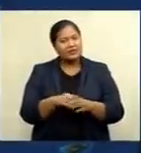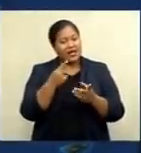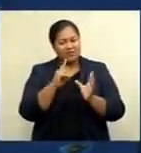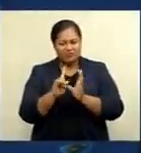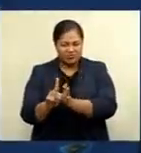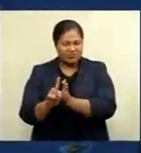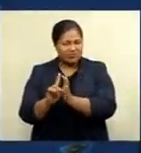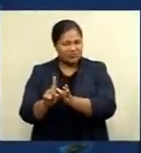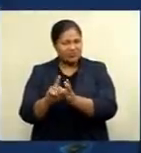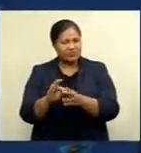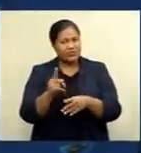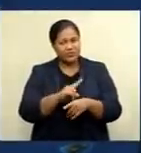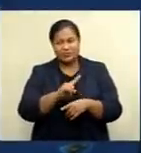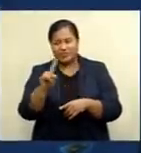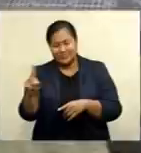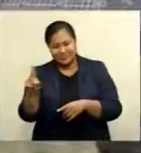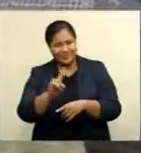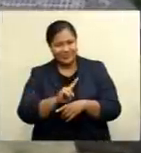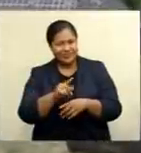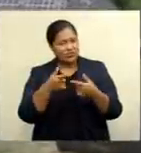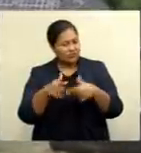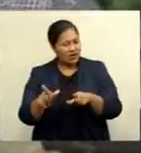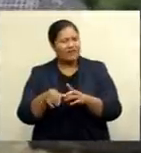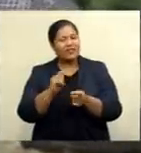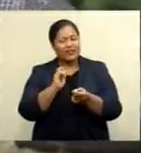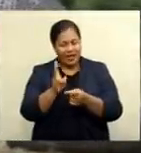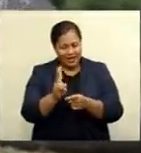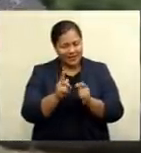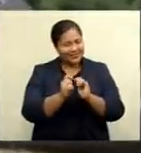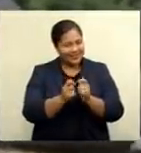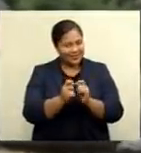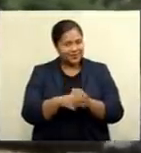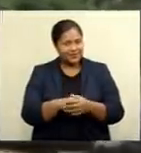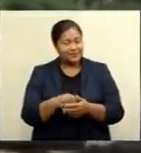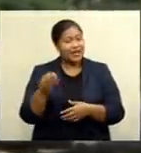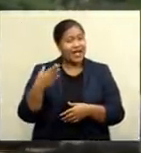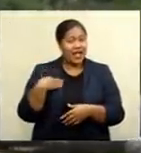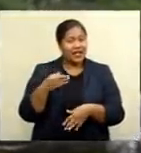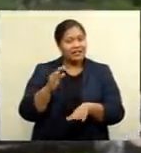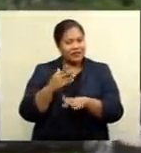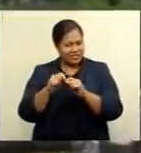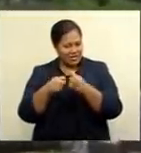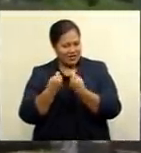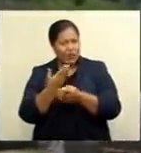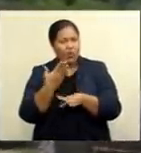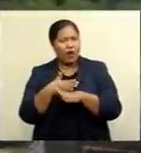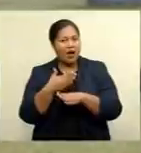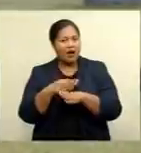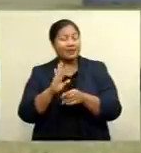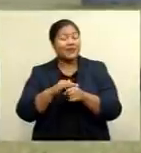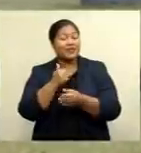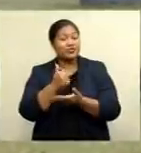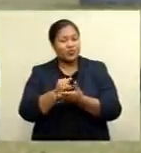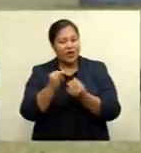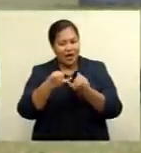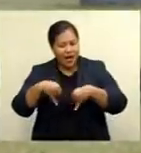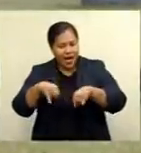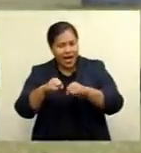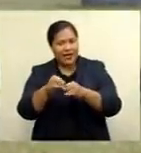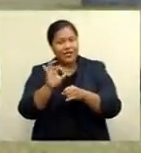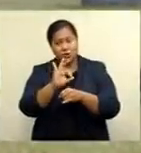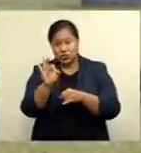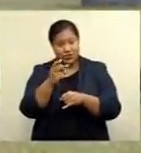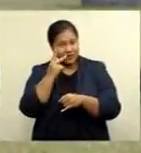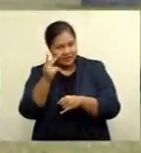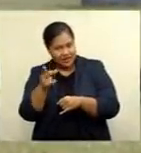then going across and quarantine and testing again. Health officials are working around the clock to ensure islands that haven't been visited